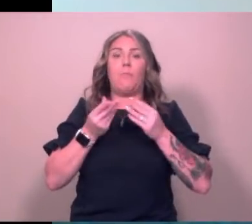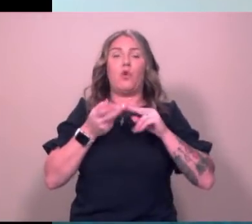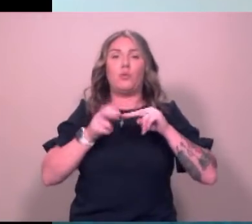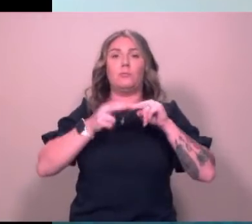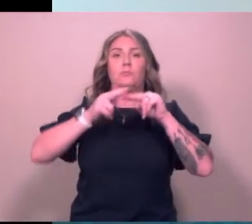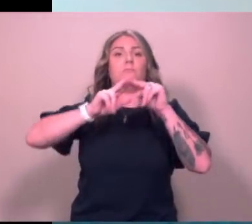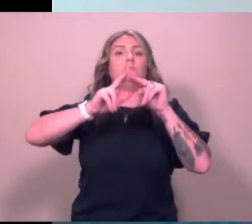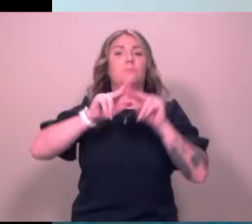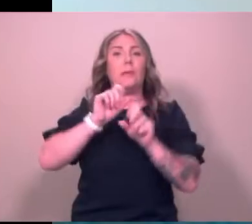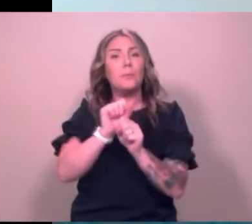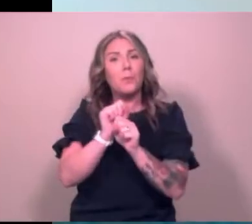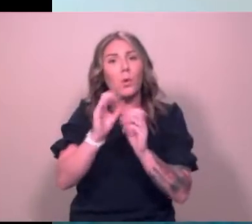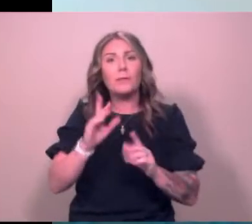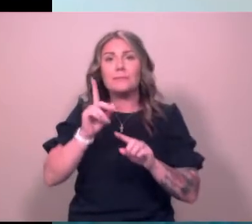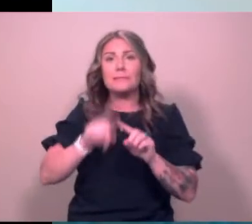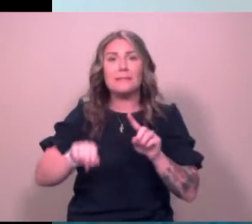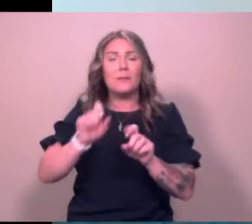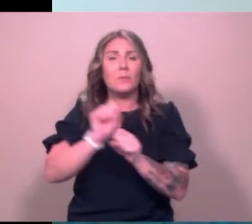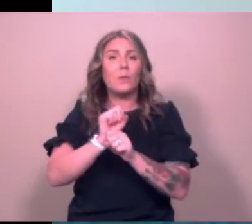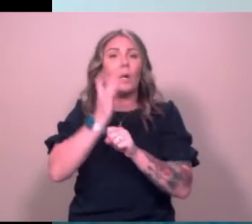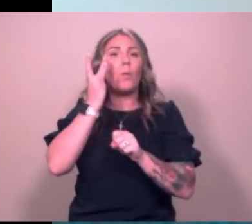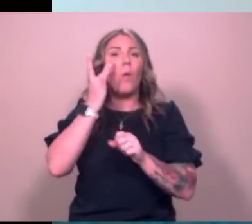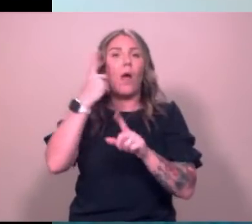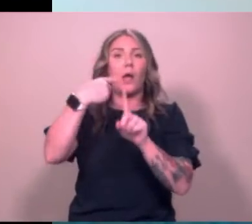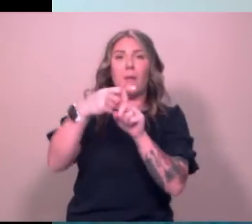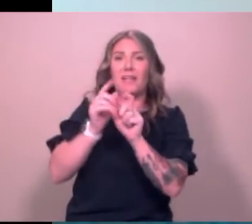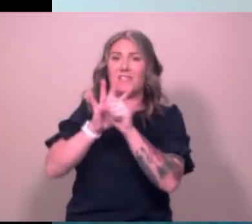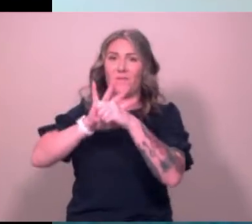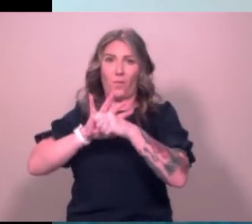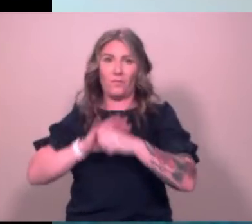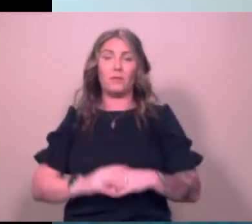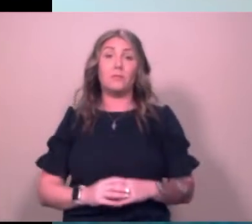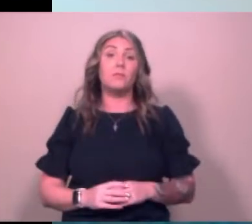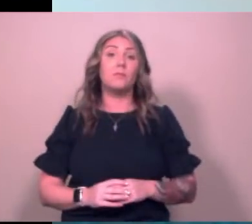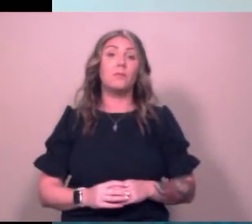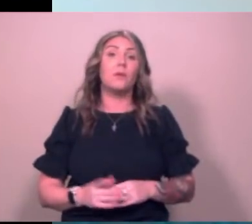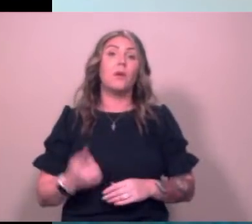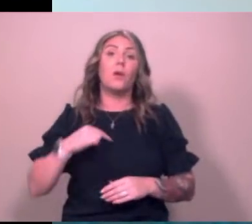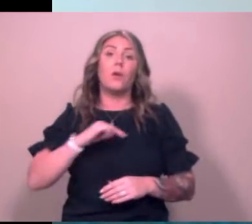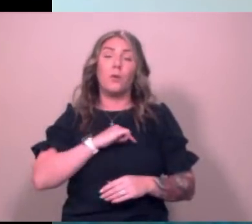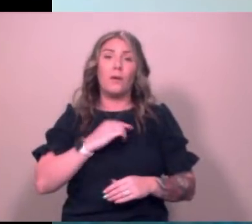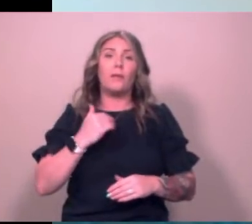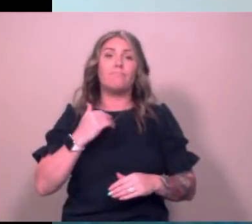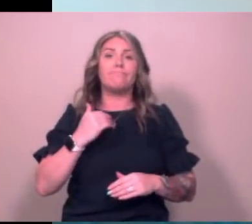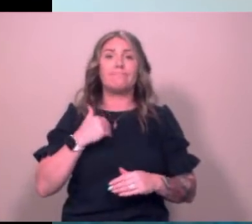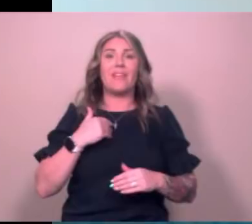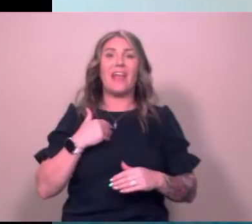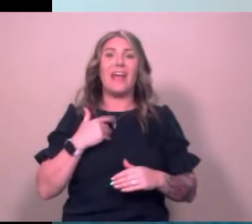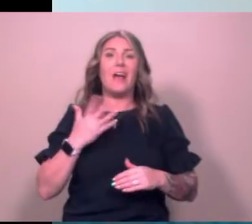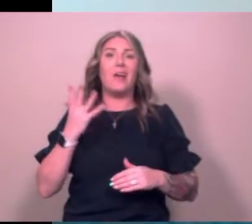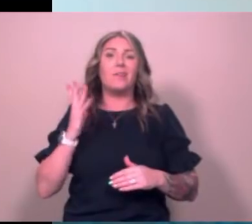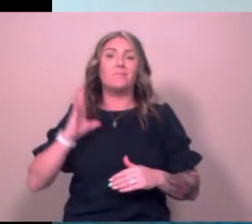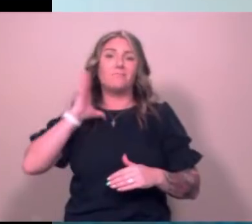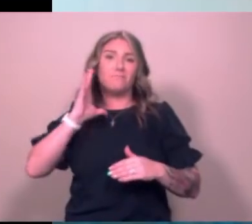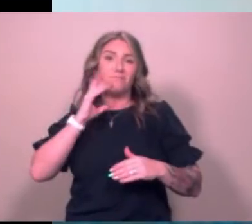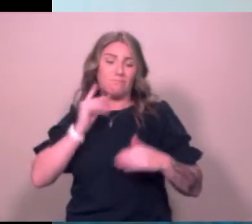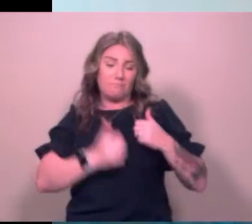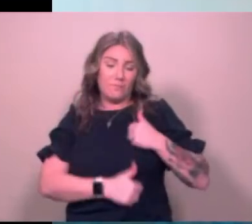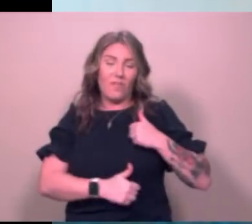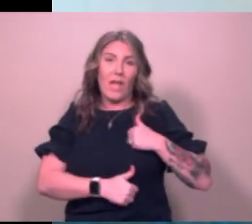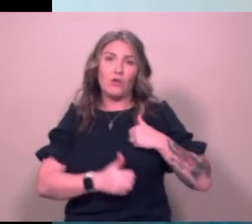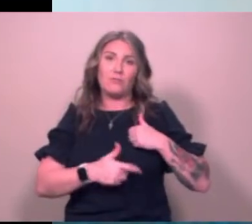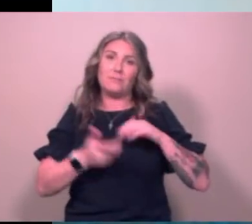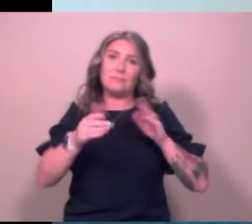that are unable to work due to positive COVID. And we did lose a veteran last night to COVID,